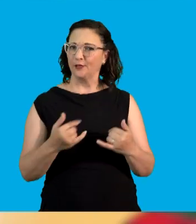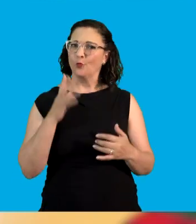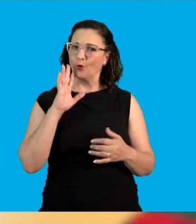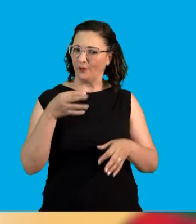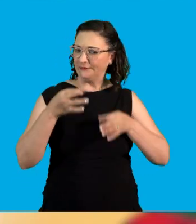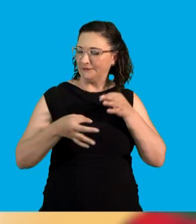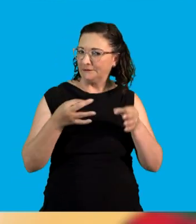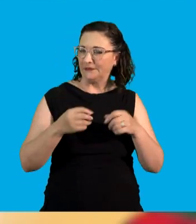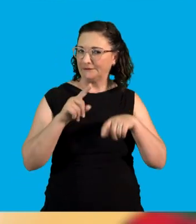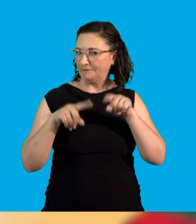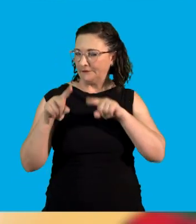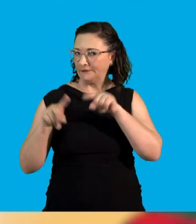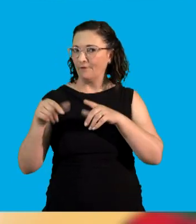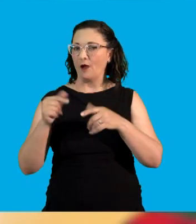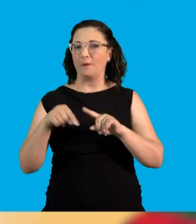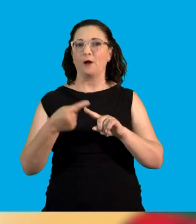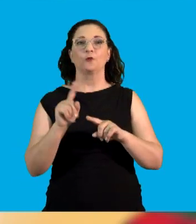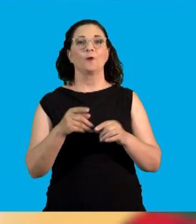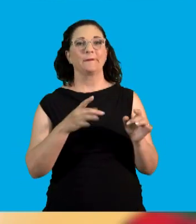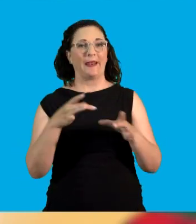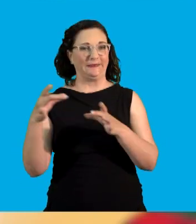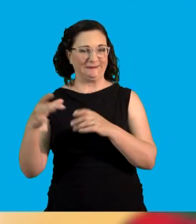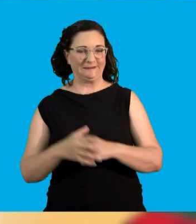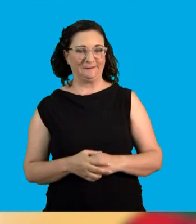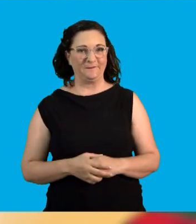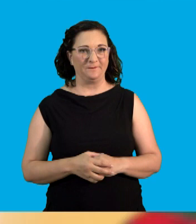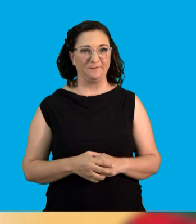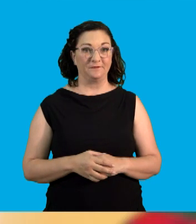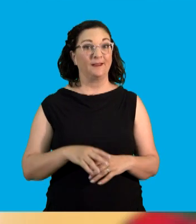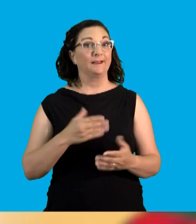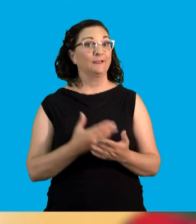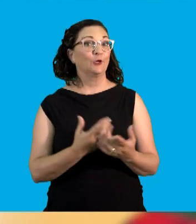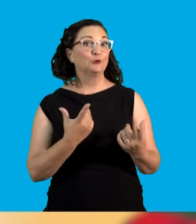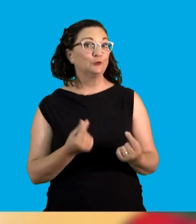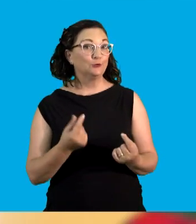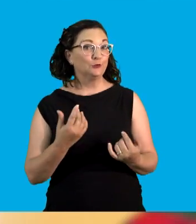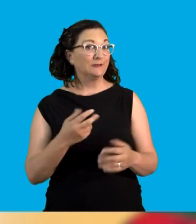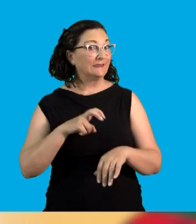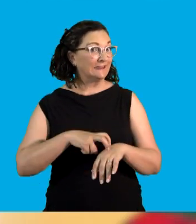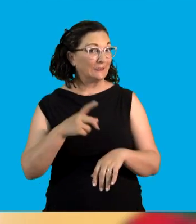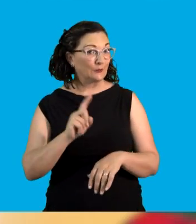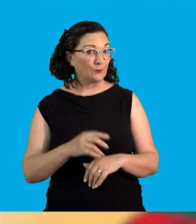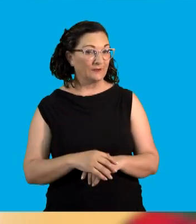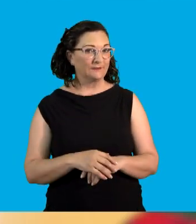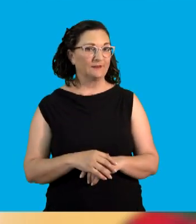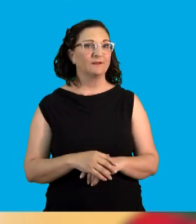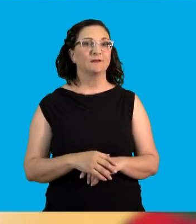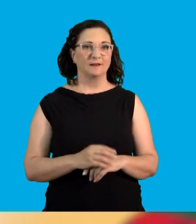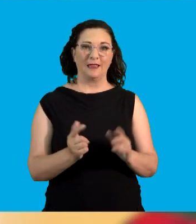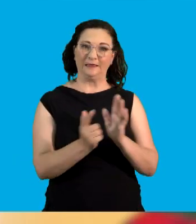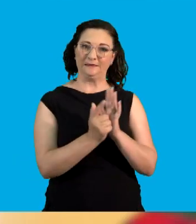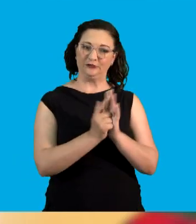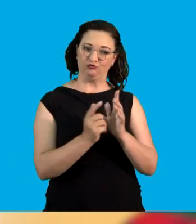planets that we have on our solar system. Now, in order for us to be able to do that, we need to be able to achieve the following